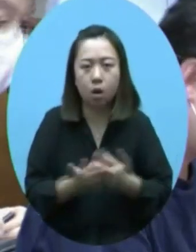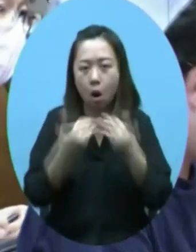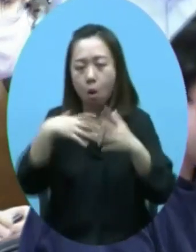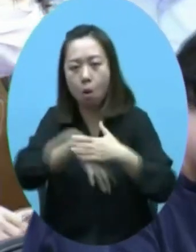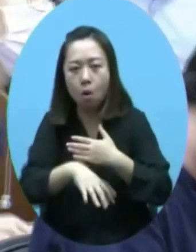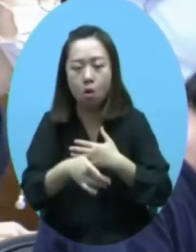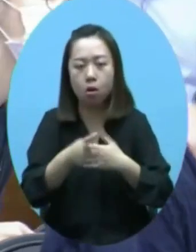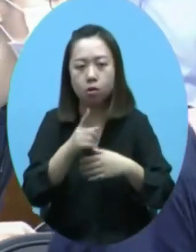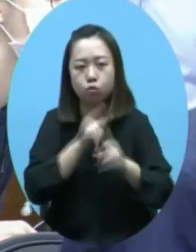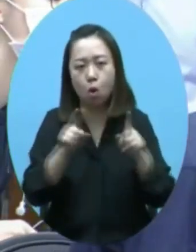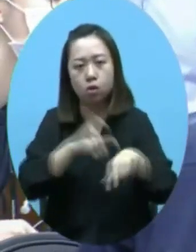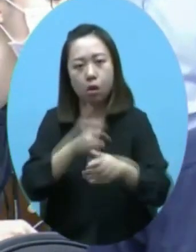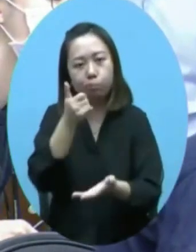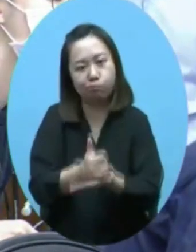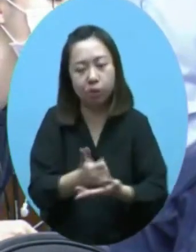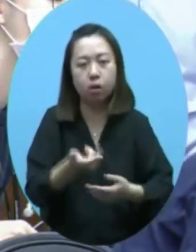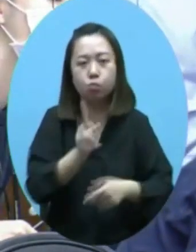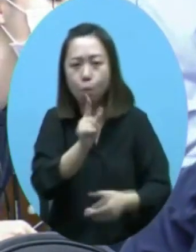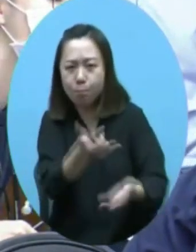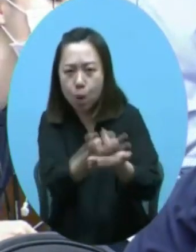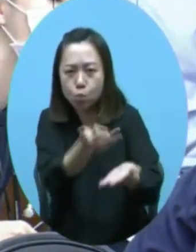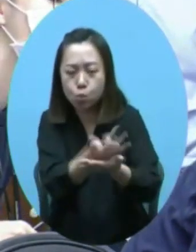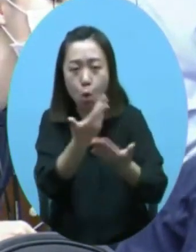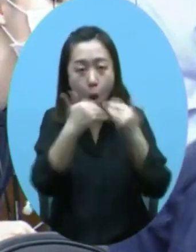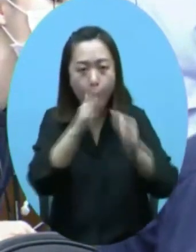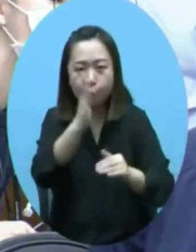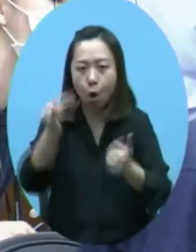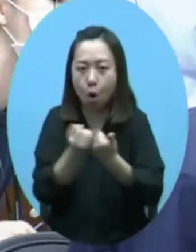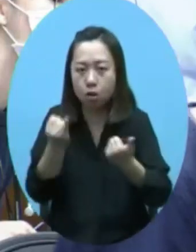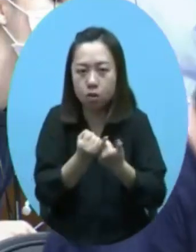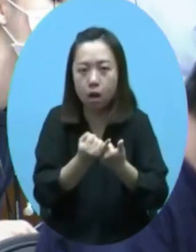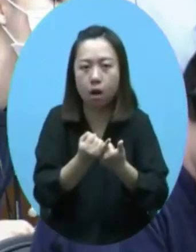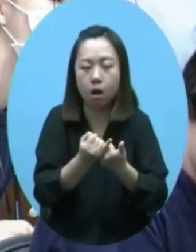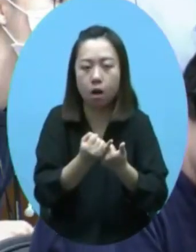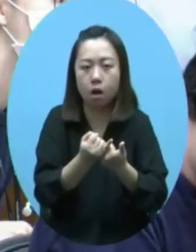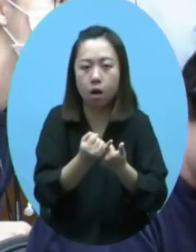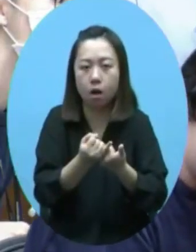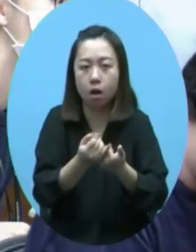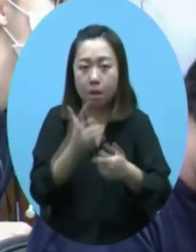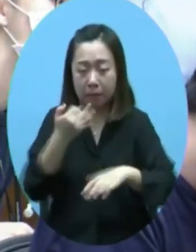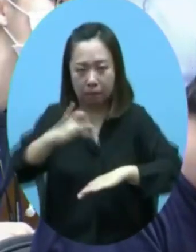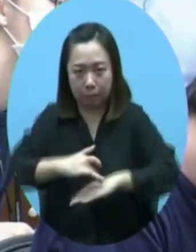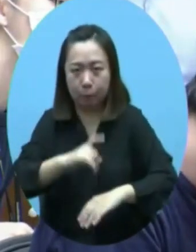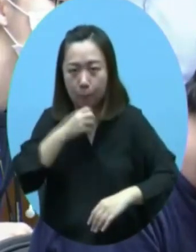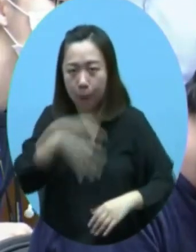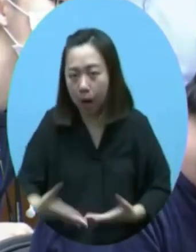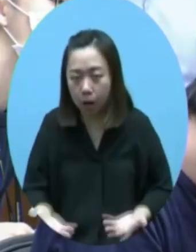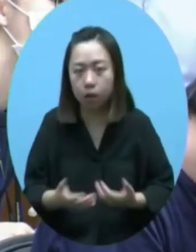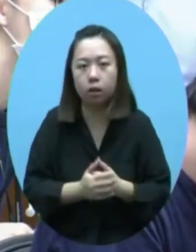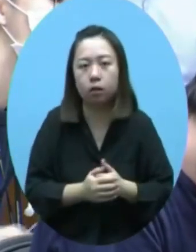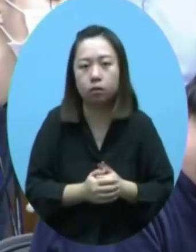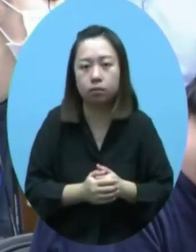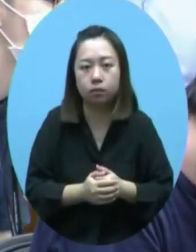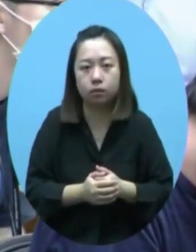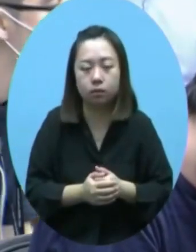have to be tested? Because students have spent quite a long time in school. How can you assess who or which students are